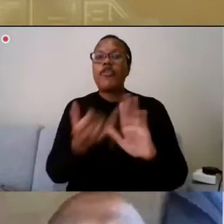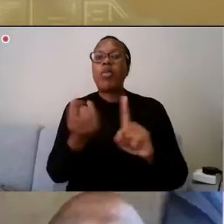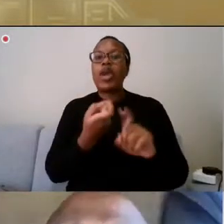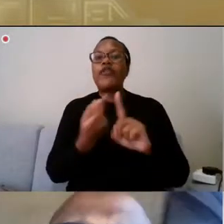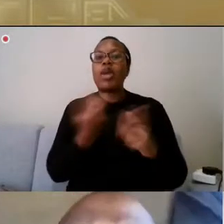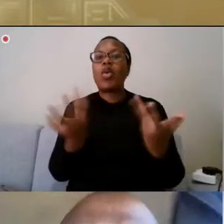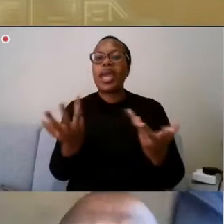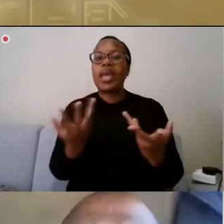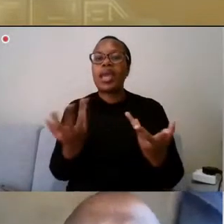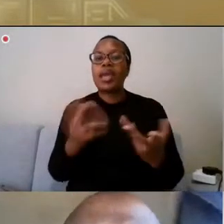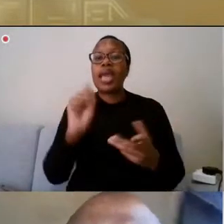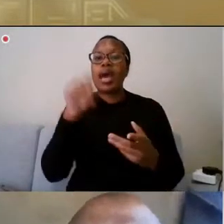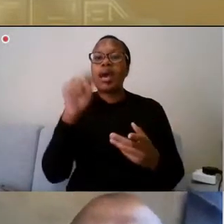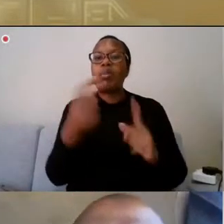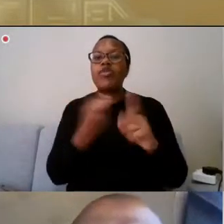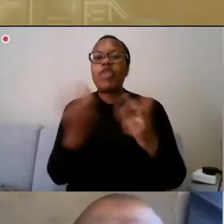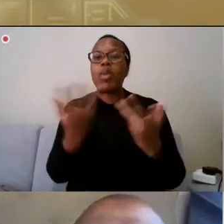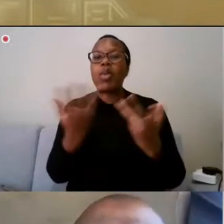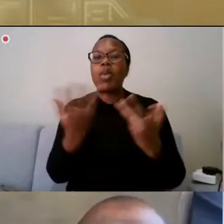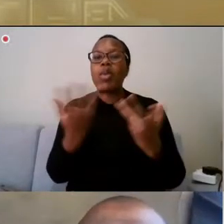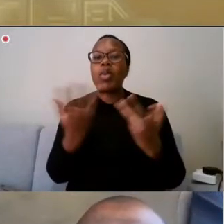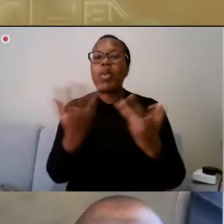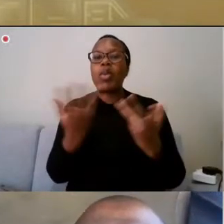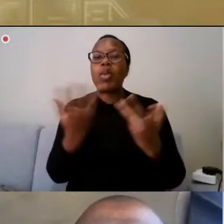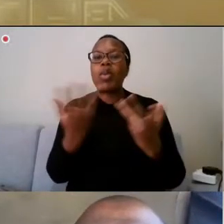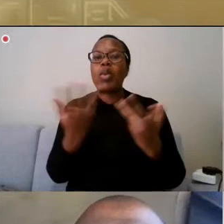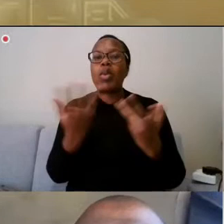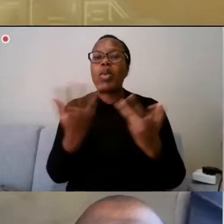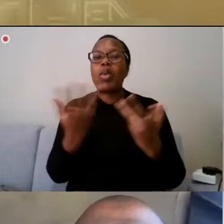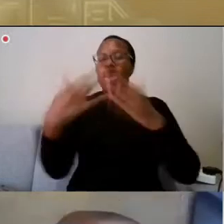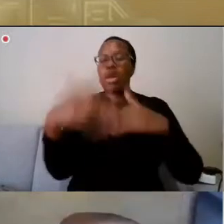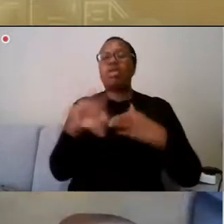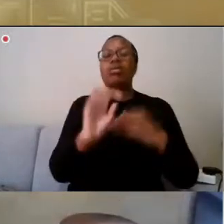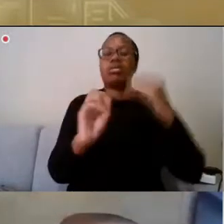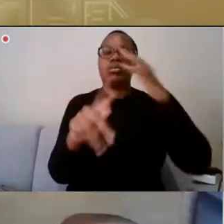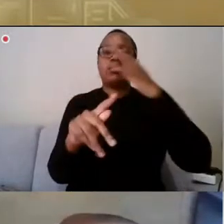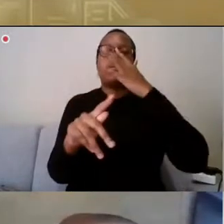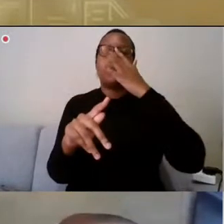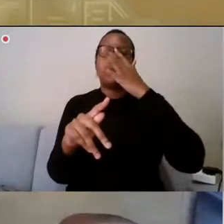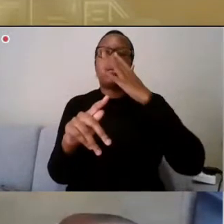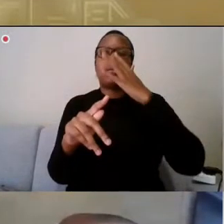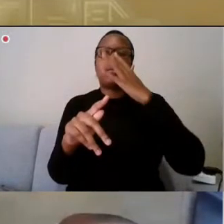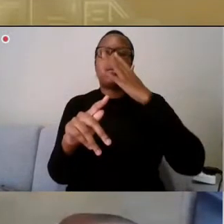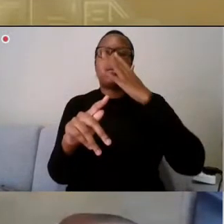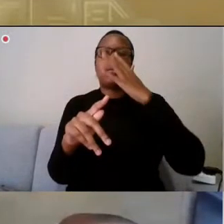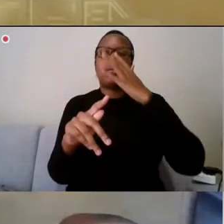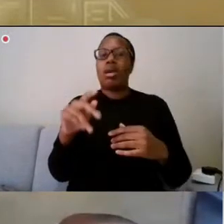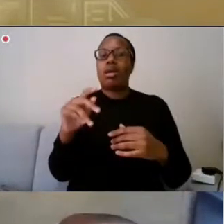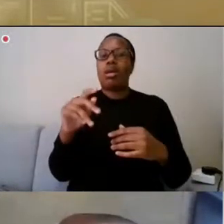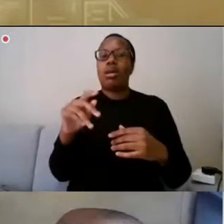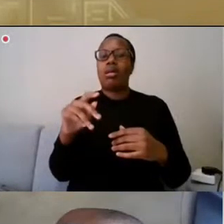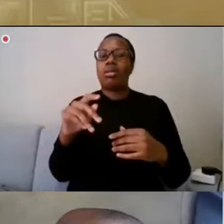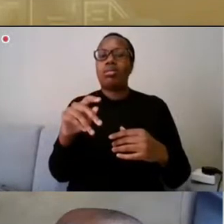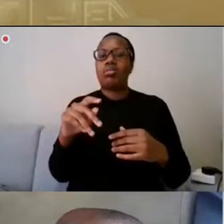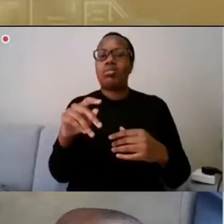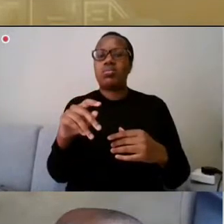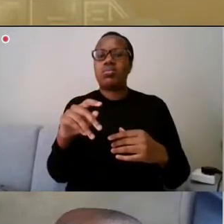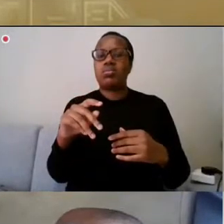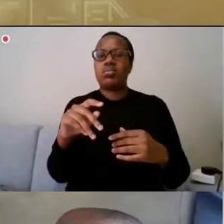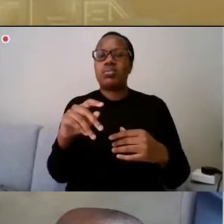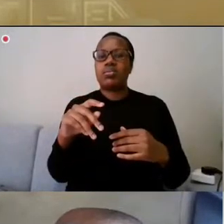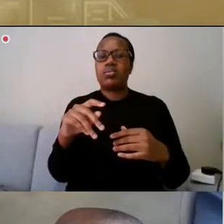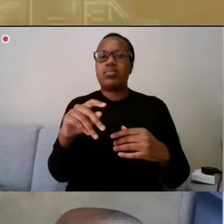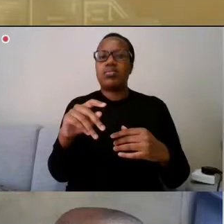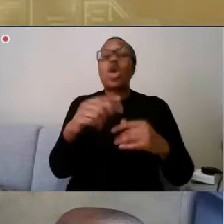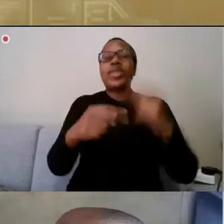Yeah, I'm not sure how to respond. I mean, Mr. Van Heerden did give an explanation. I'm personally not aware of any